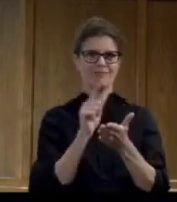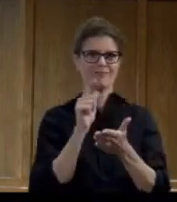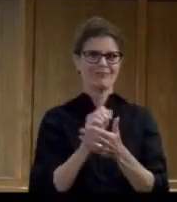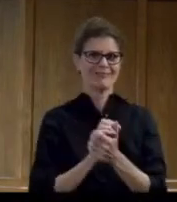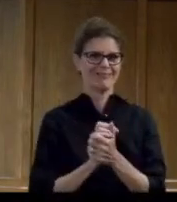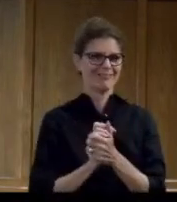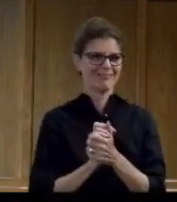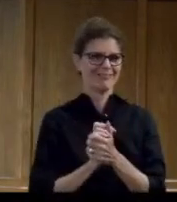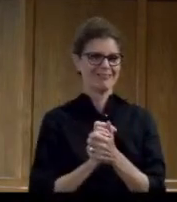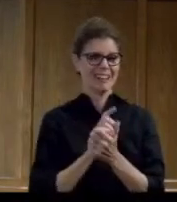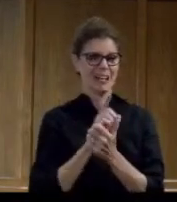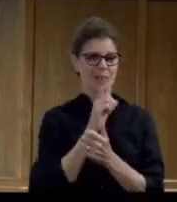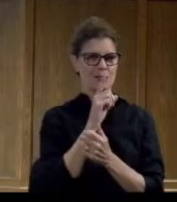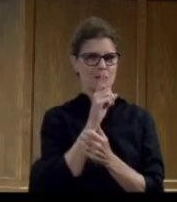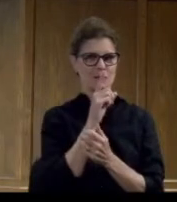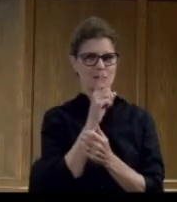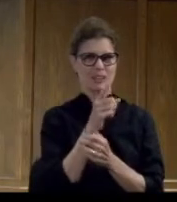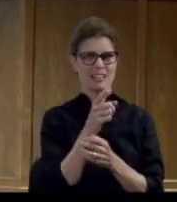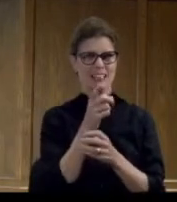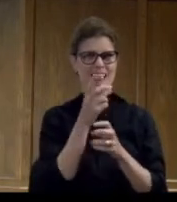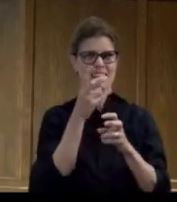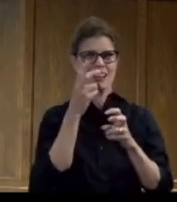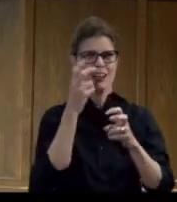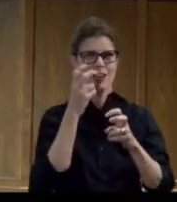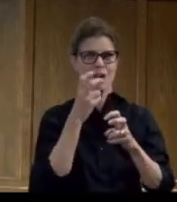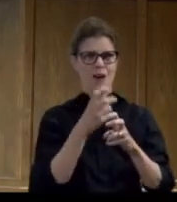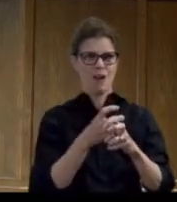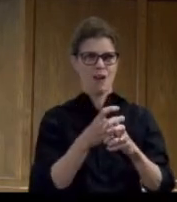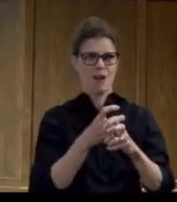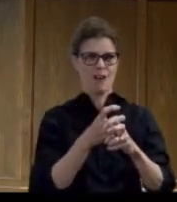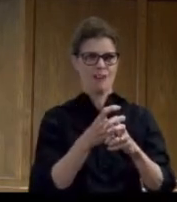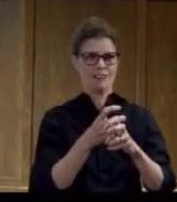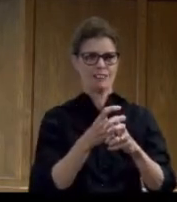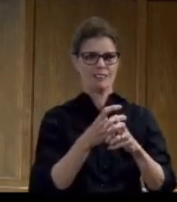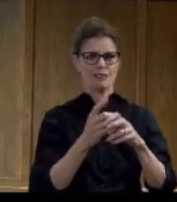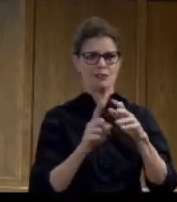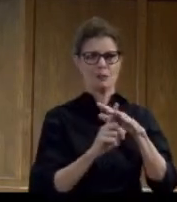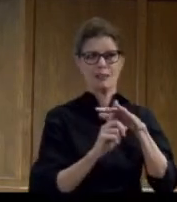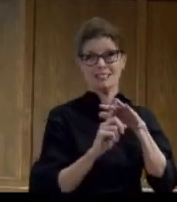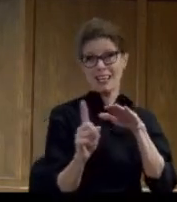it's really hard to escape the past.